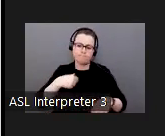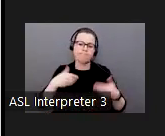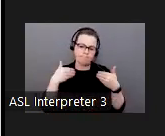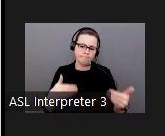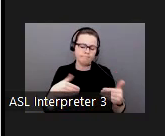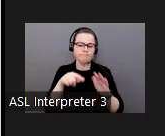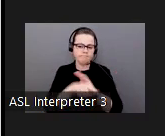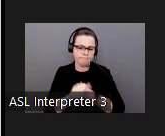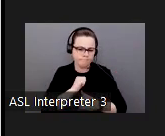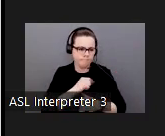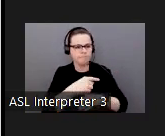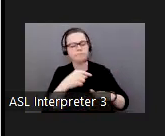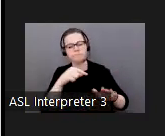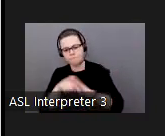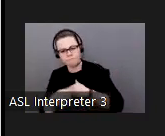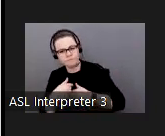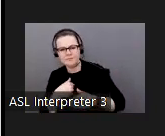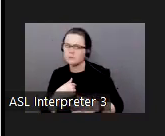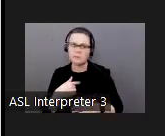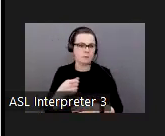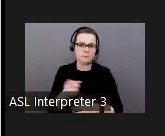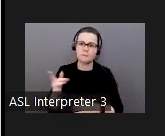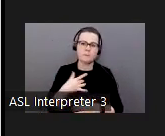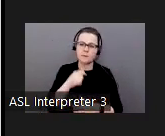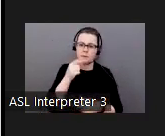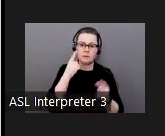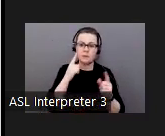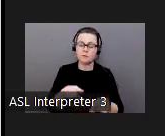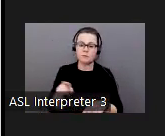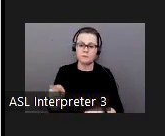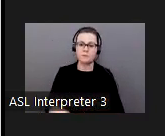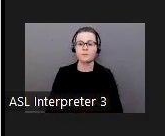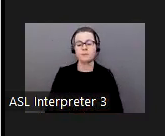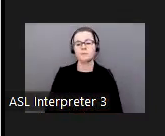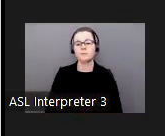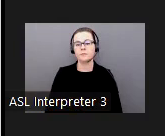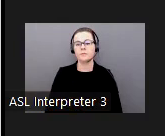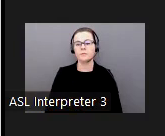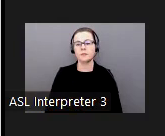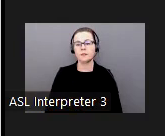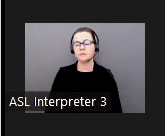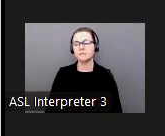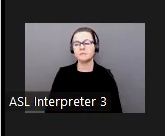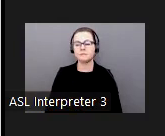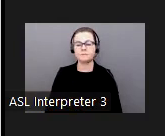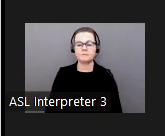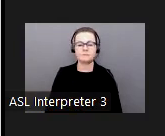you know, it's part of this, I think, sort of similar to the caregiver stress idea